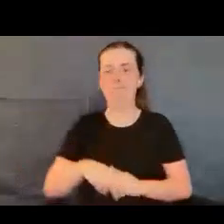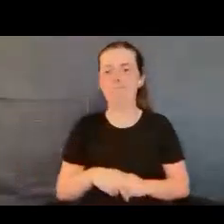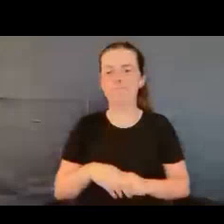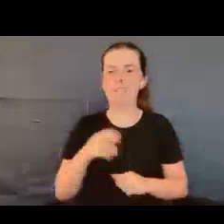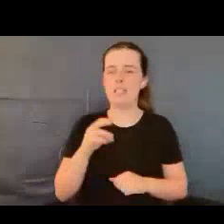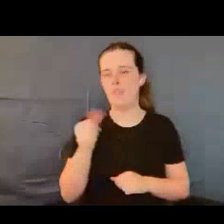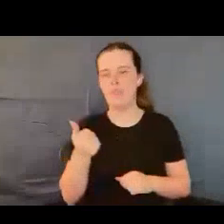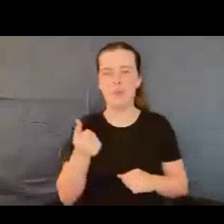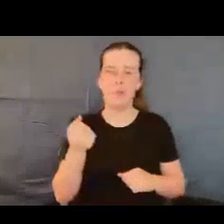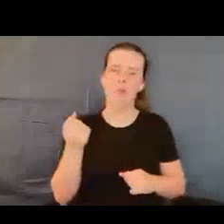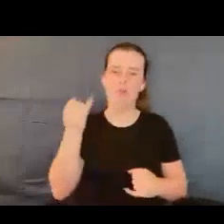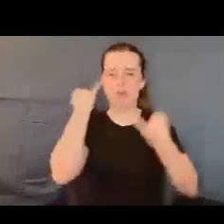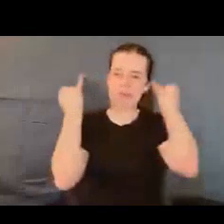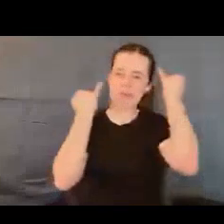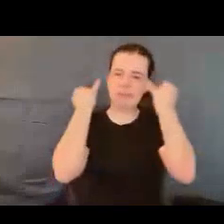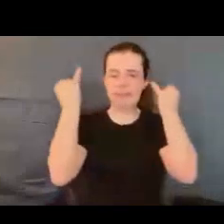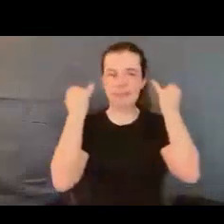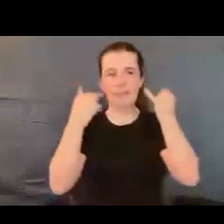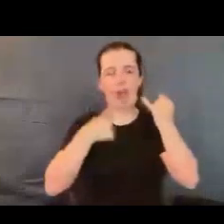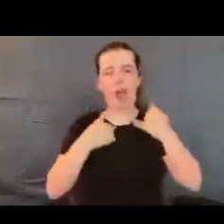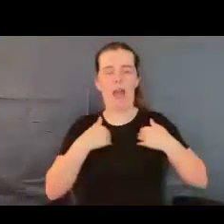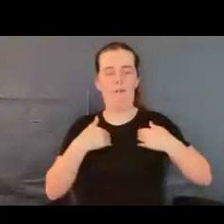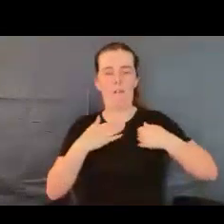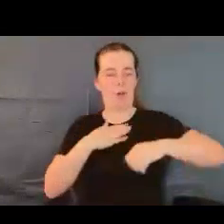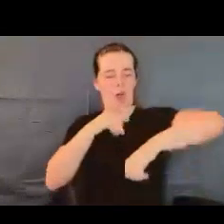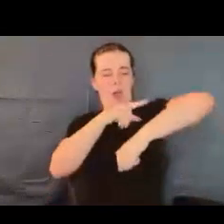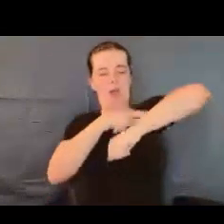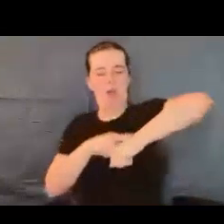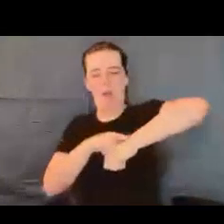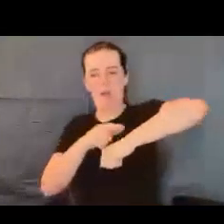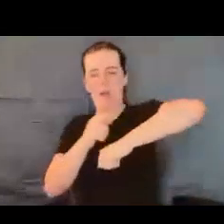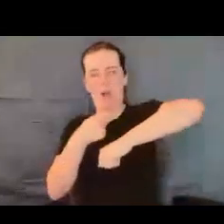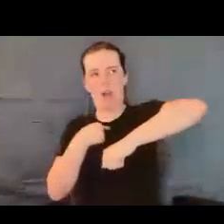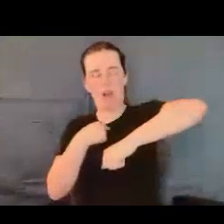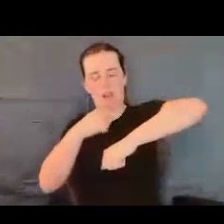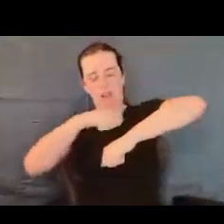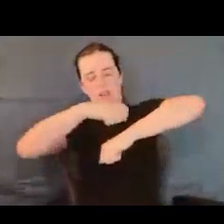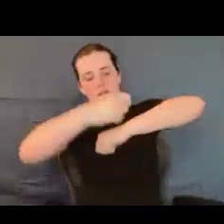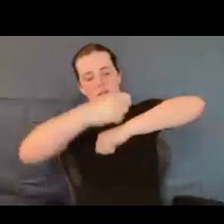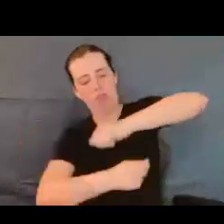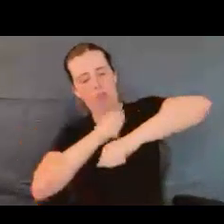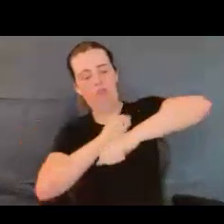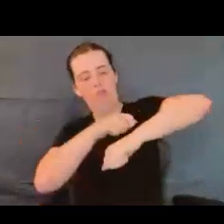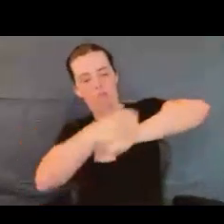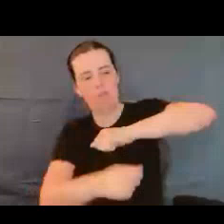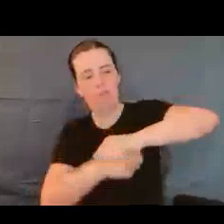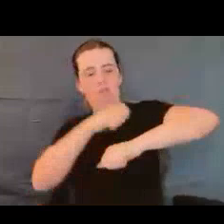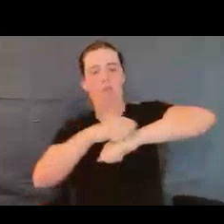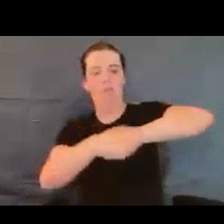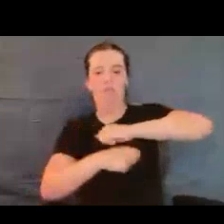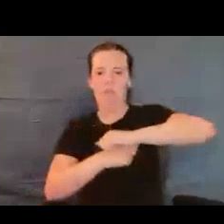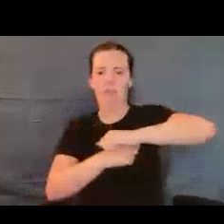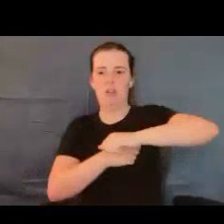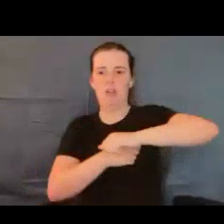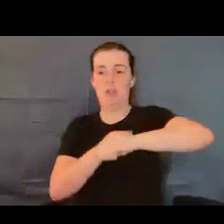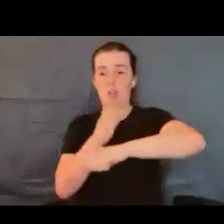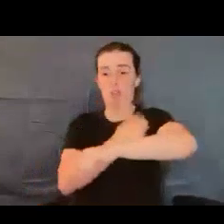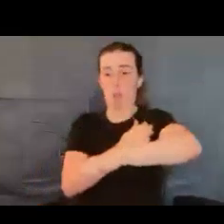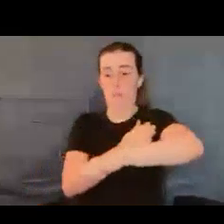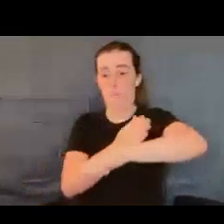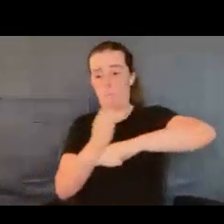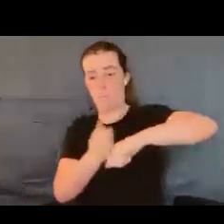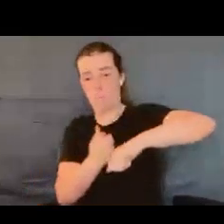where I kind of wrap around my ankle bones from one side under my heel up to my ankle bone on the other side a couple times with tape and then wrap it around the top to make sure it